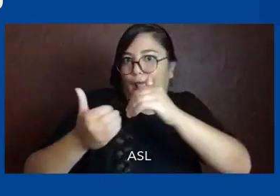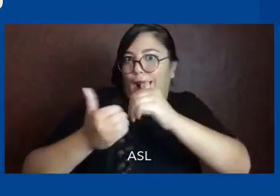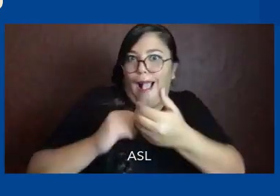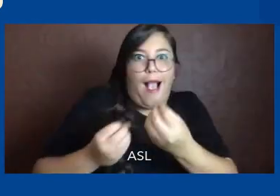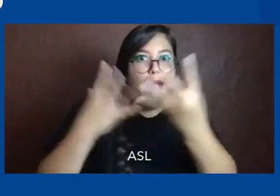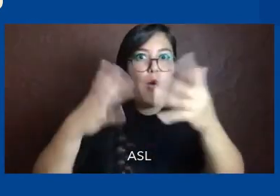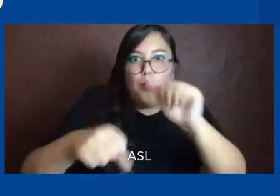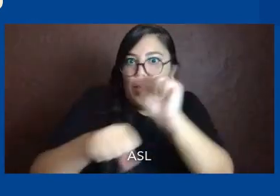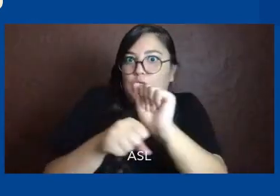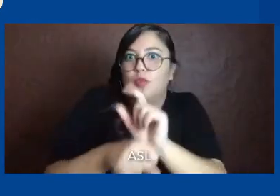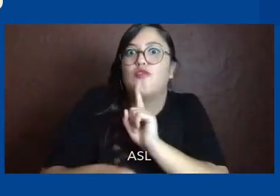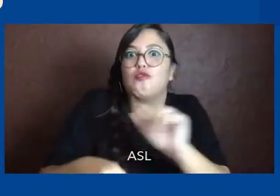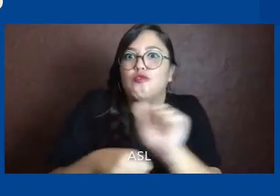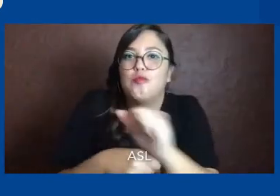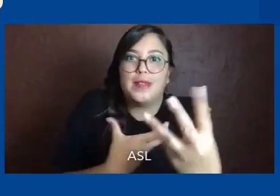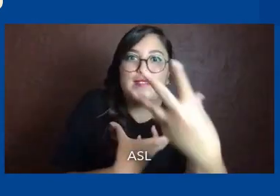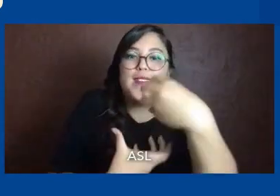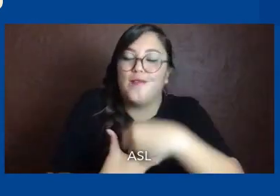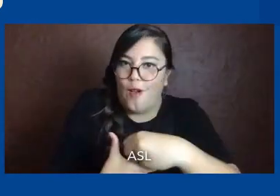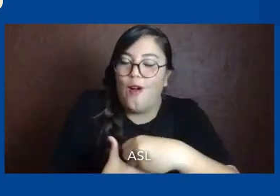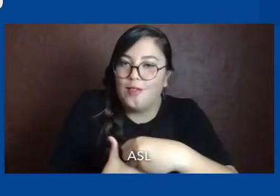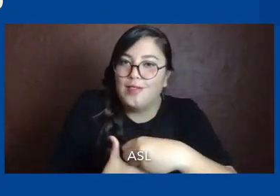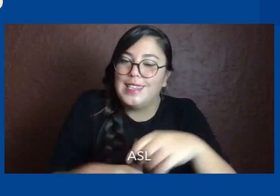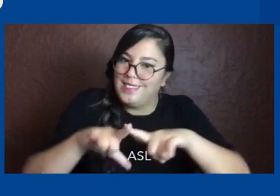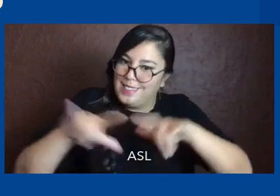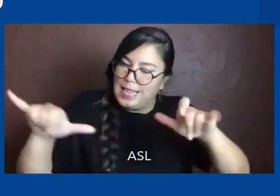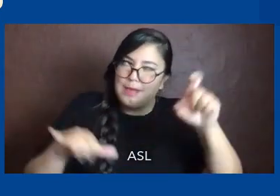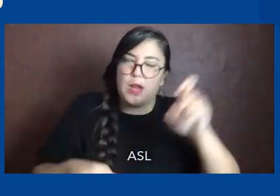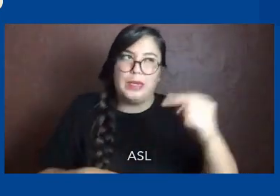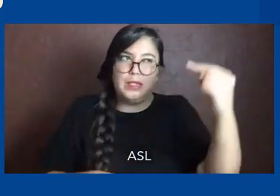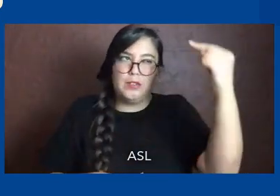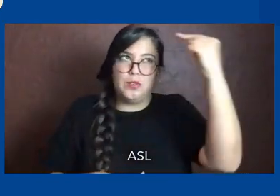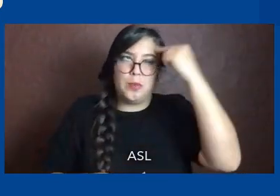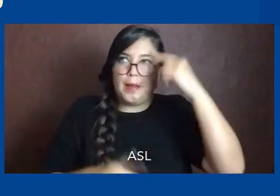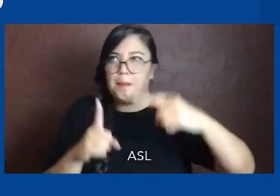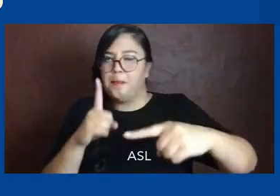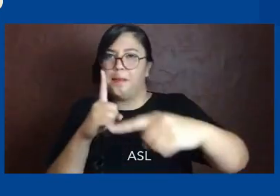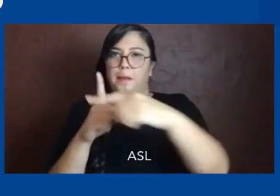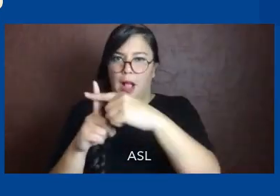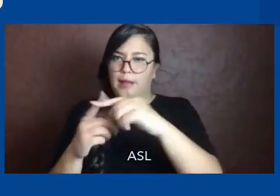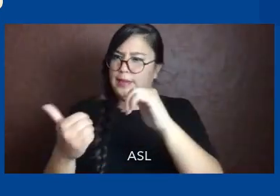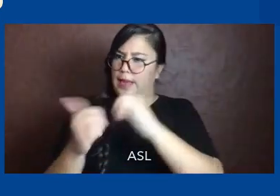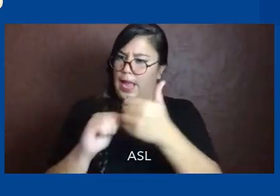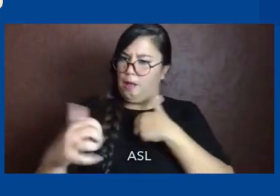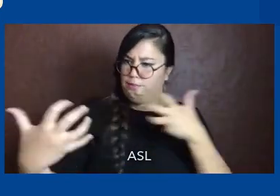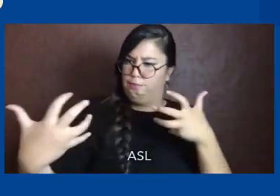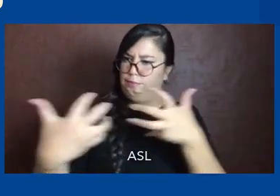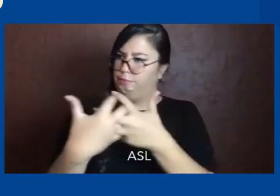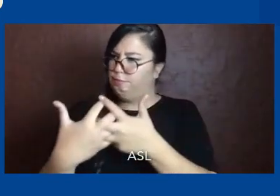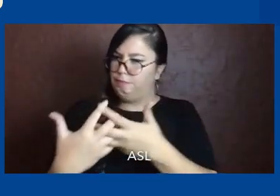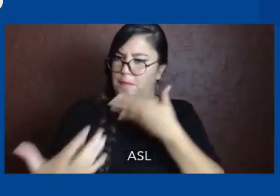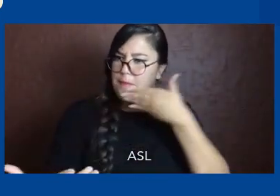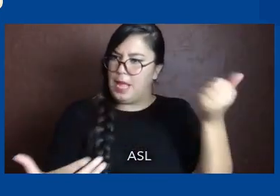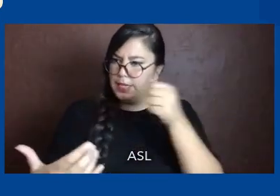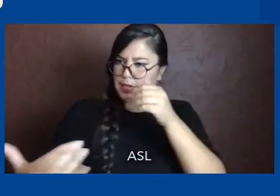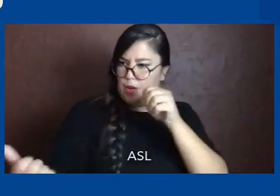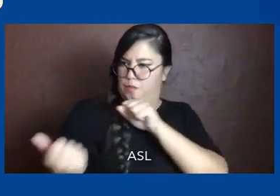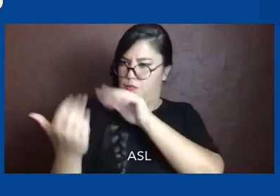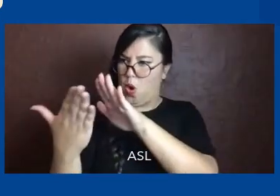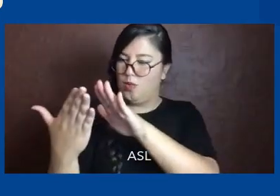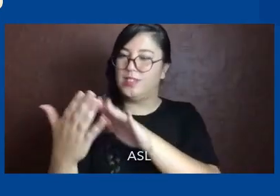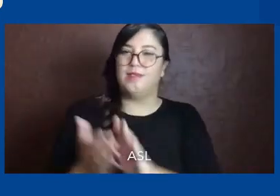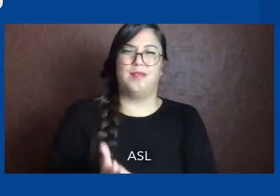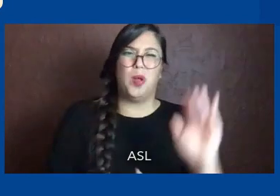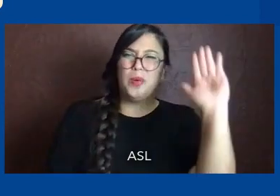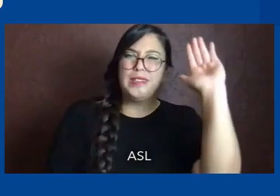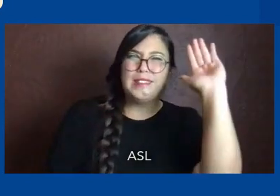cultivate the mindset to be good at the job. And so it's great. It sounds crazy to say it,